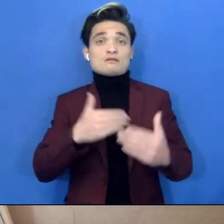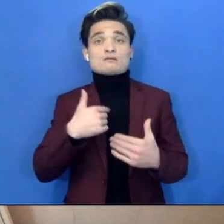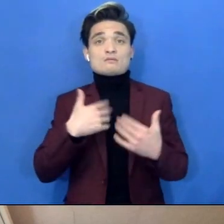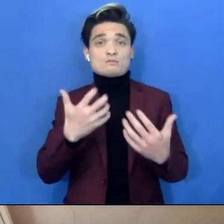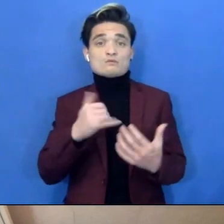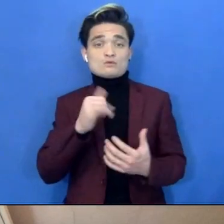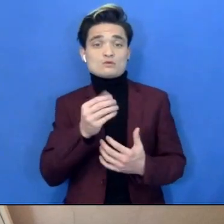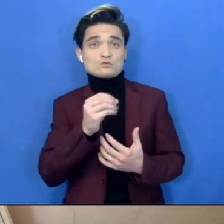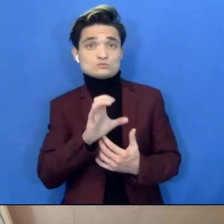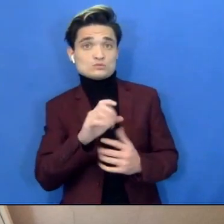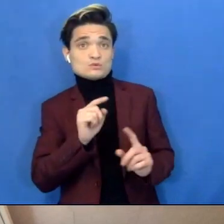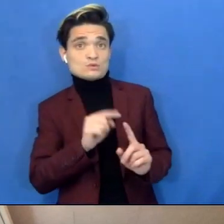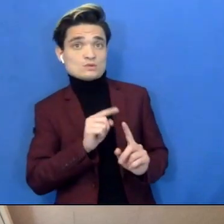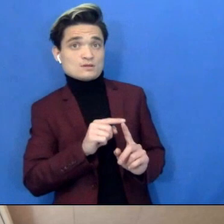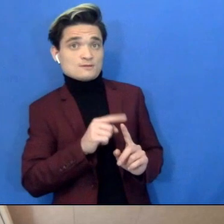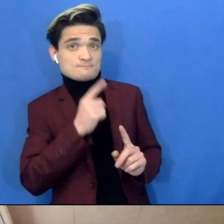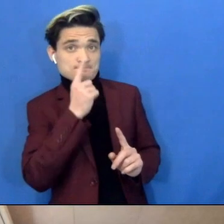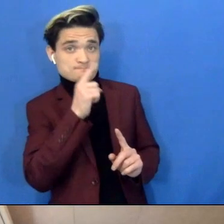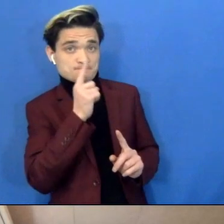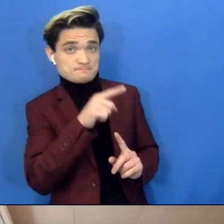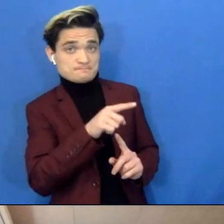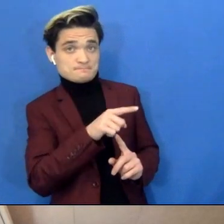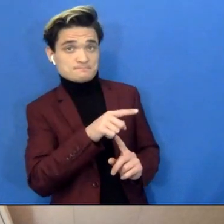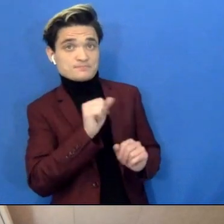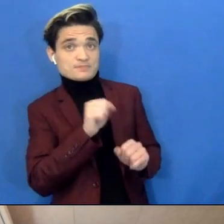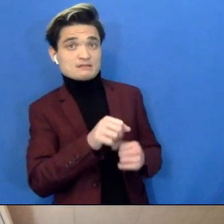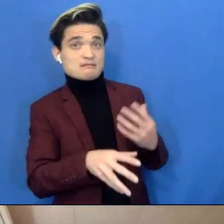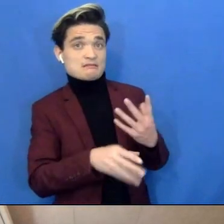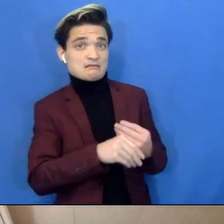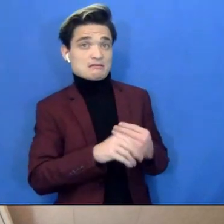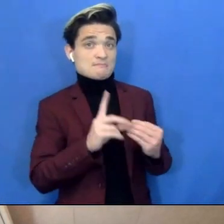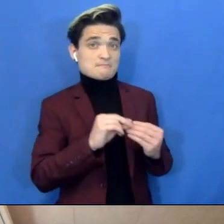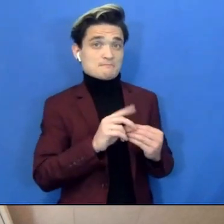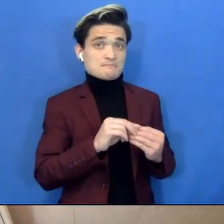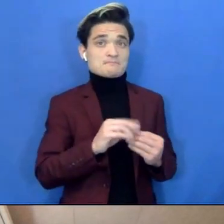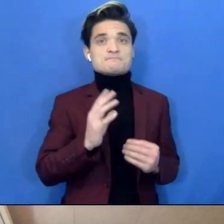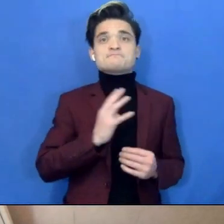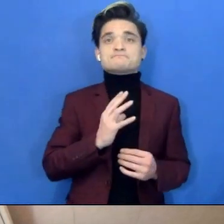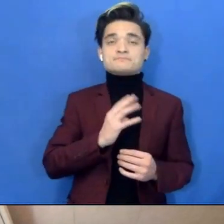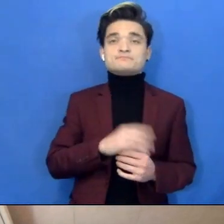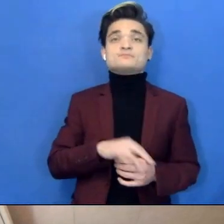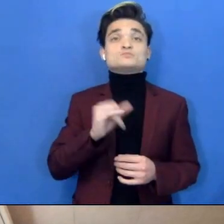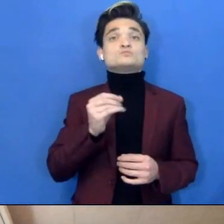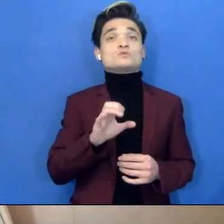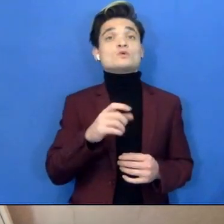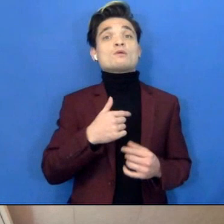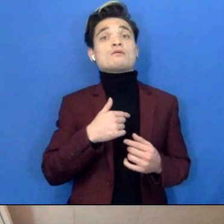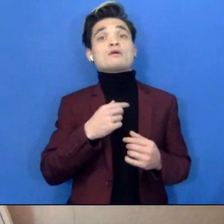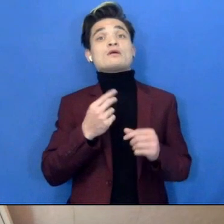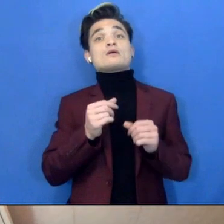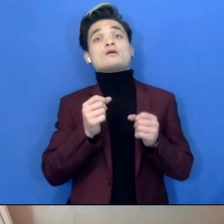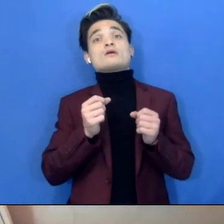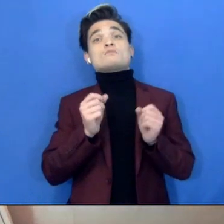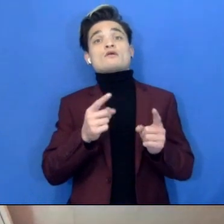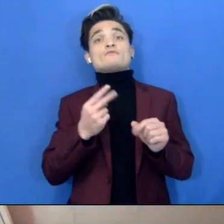please. I can add one thing to that. Is when I started improvising in French, I realized if the translator on my brain is turned